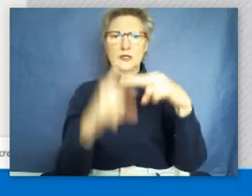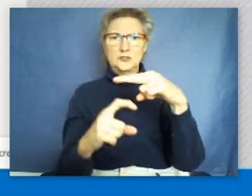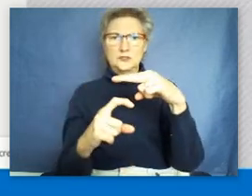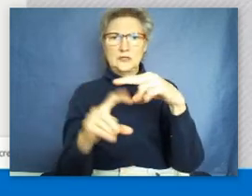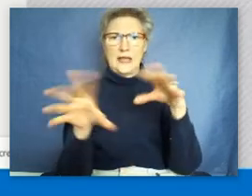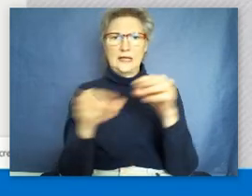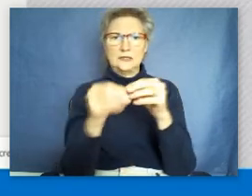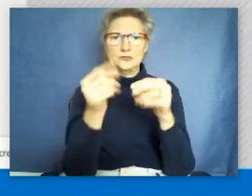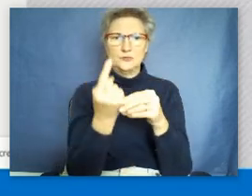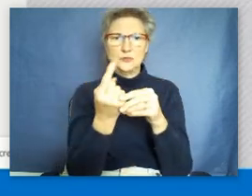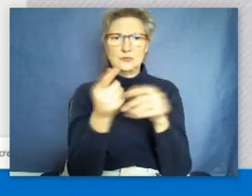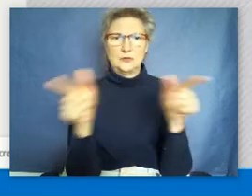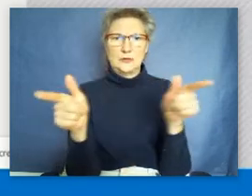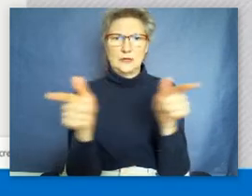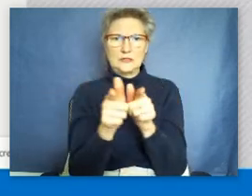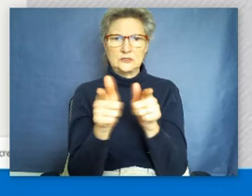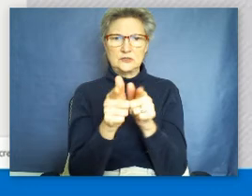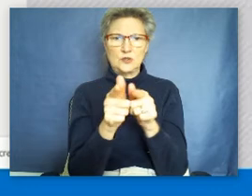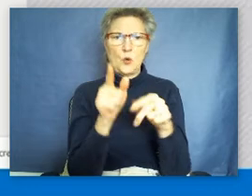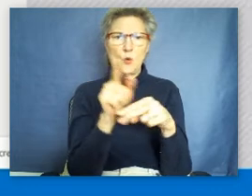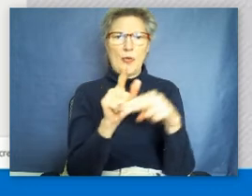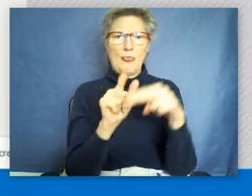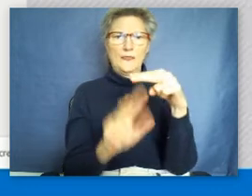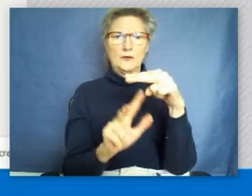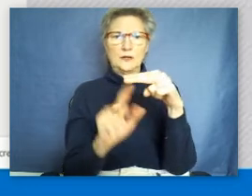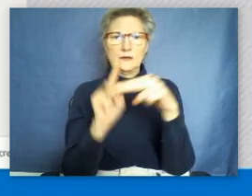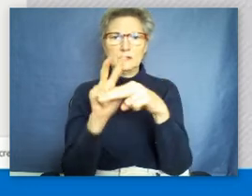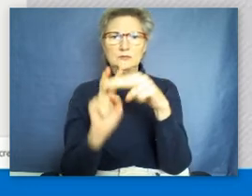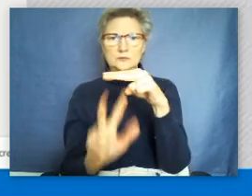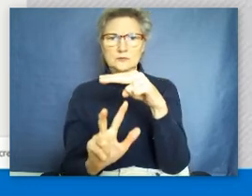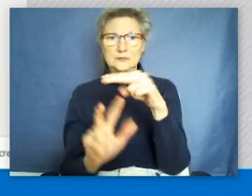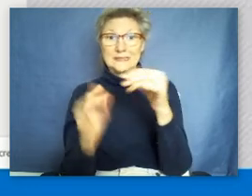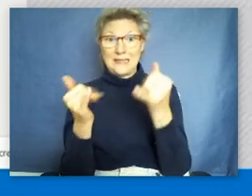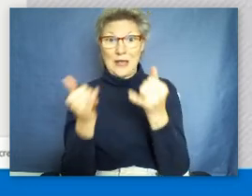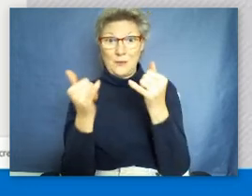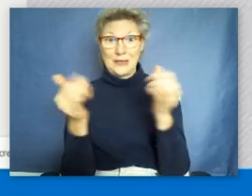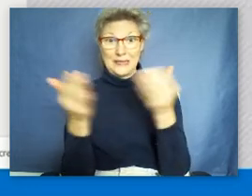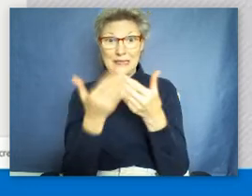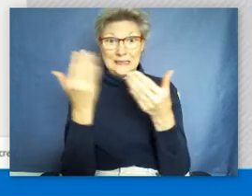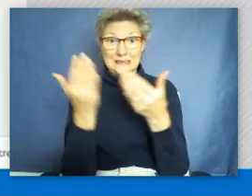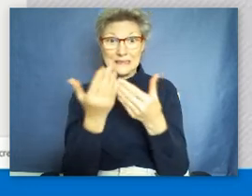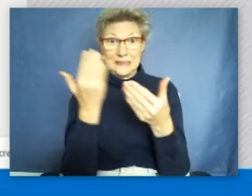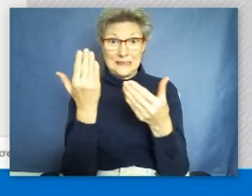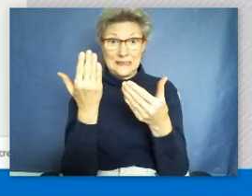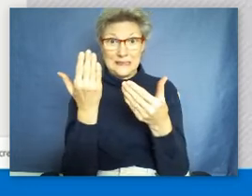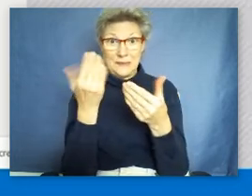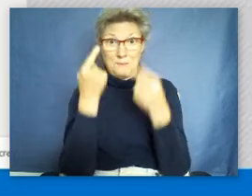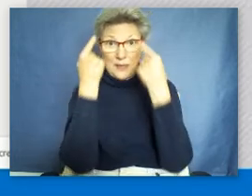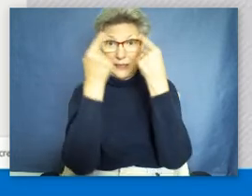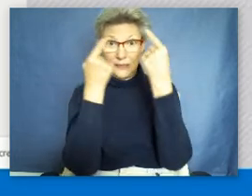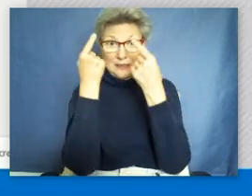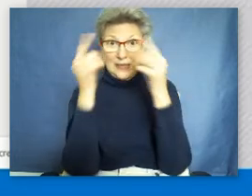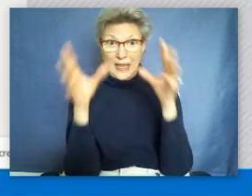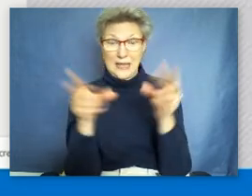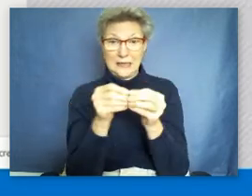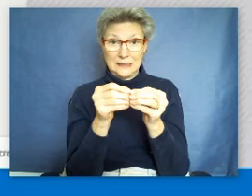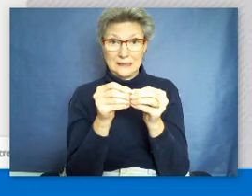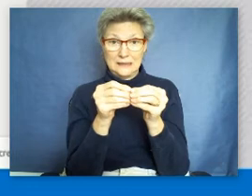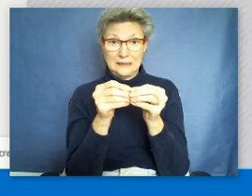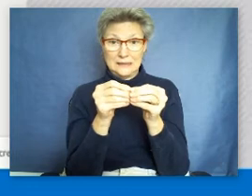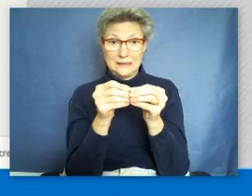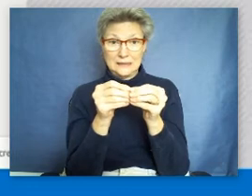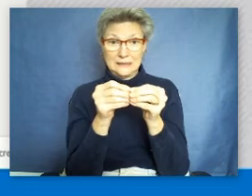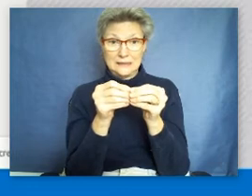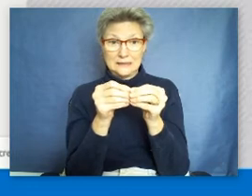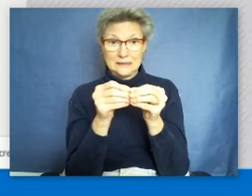to each other. So the 1/3 and the 2/3. Now I can easily mentally add all of